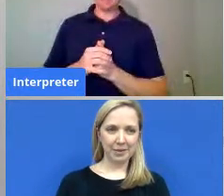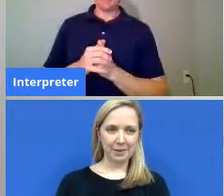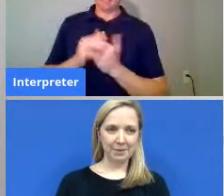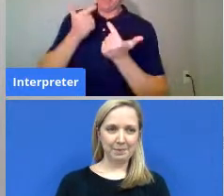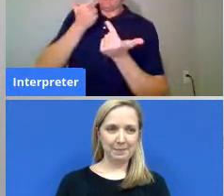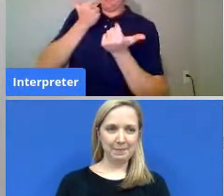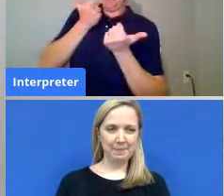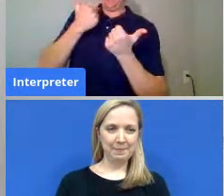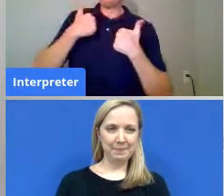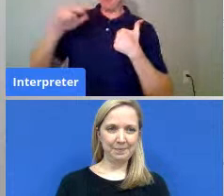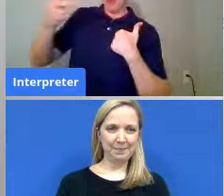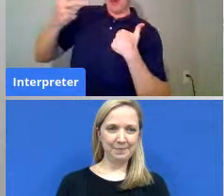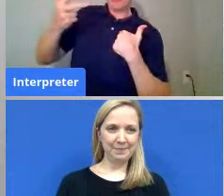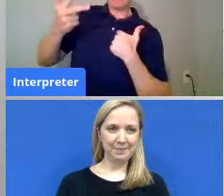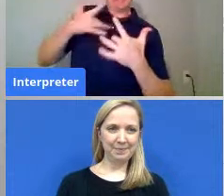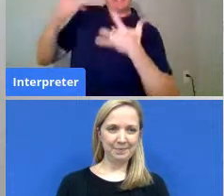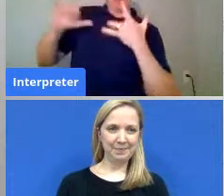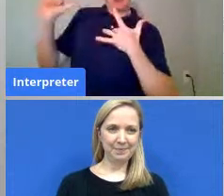Me 3.